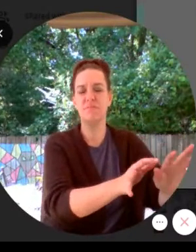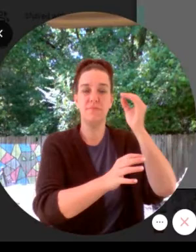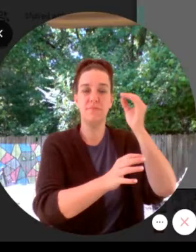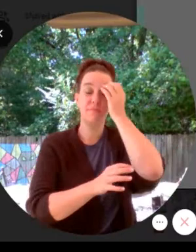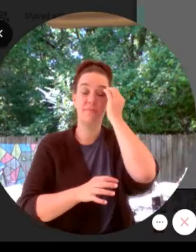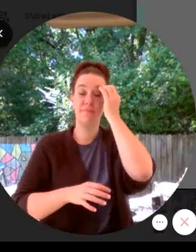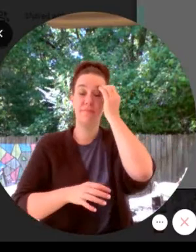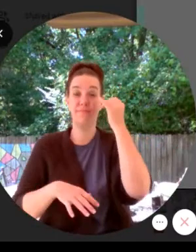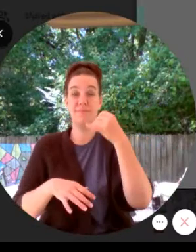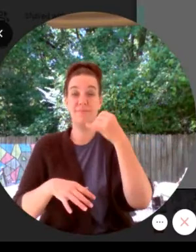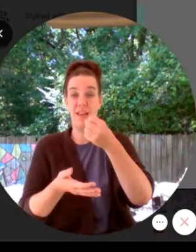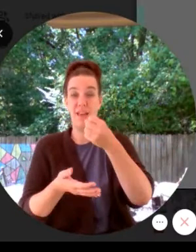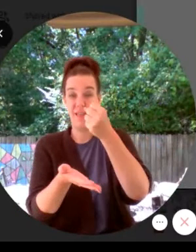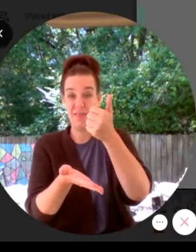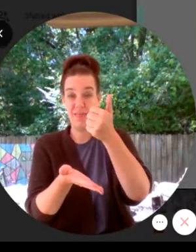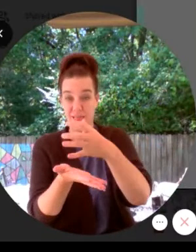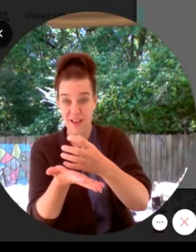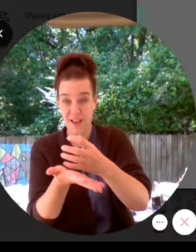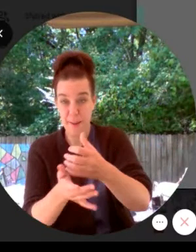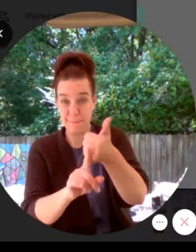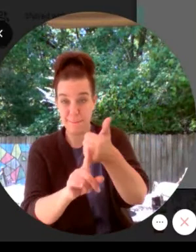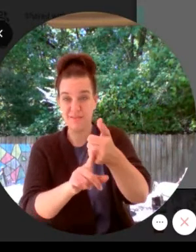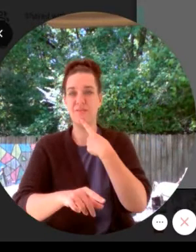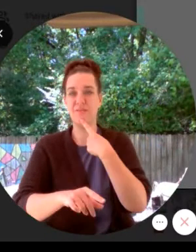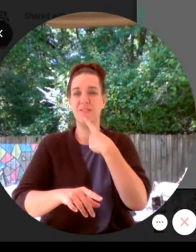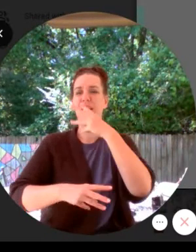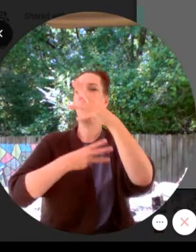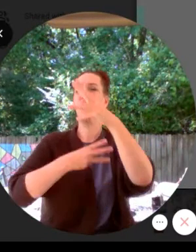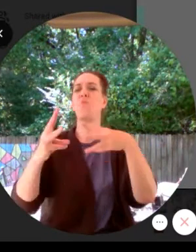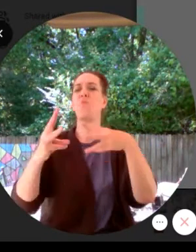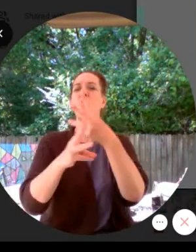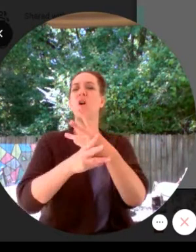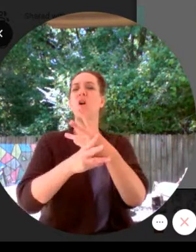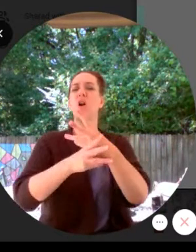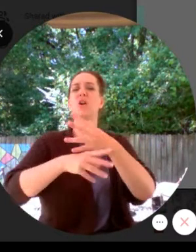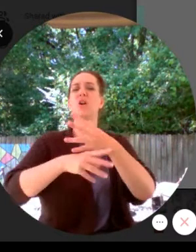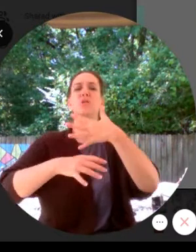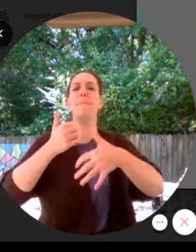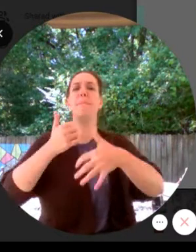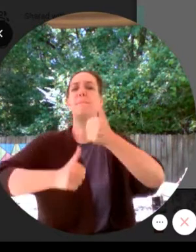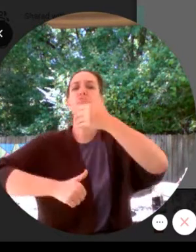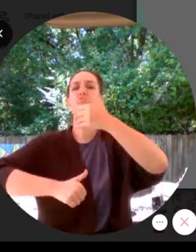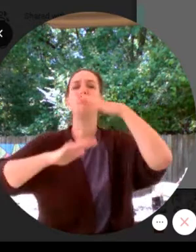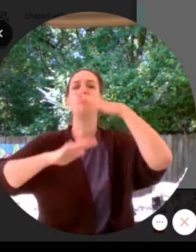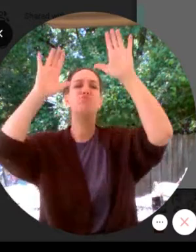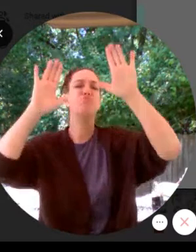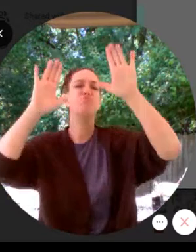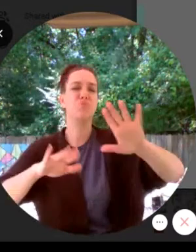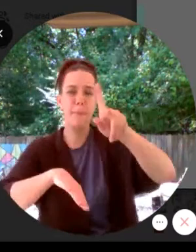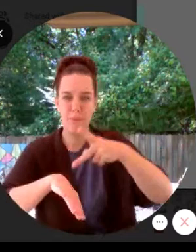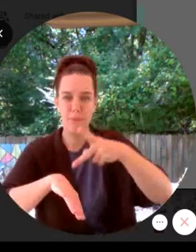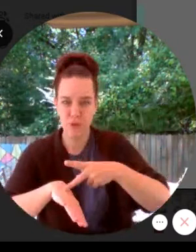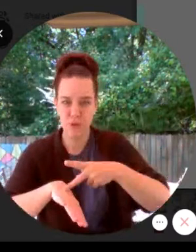was finally true again. All right, it's time to make this official.